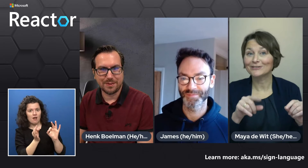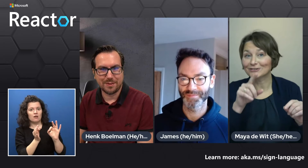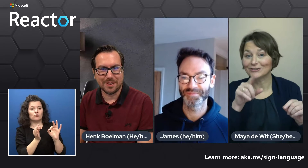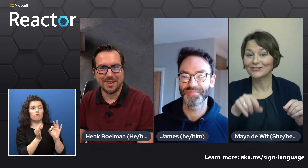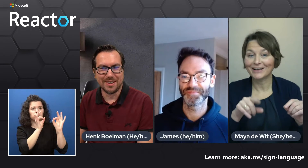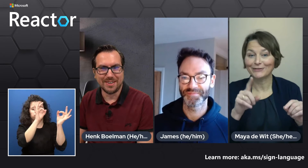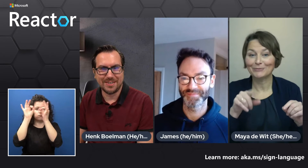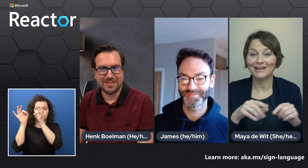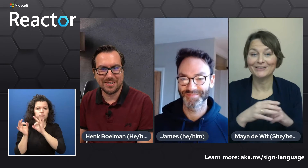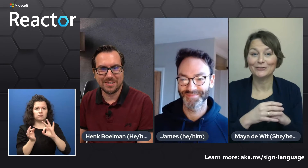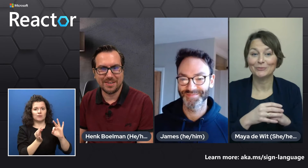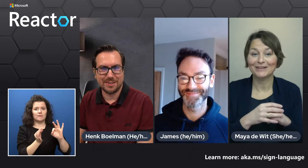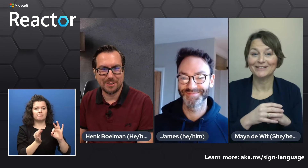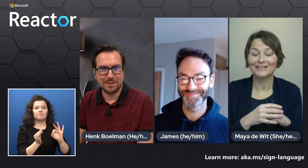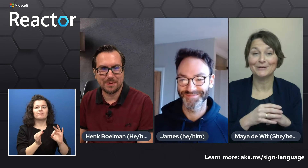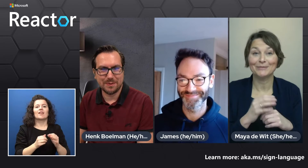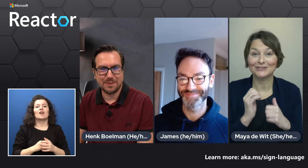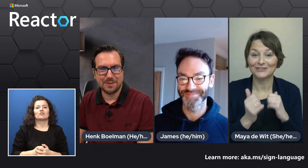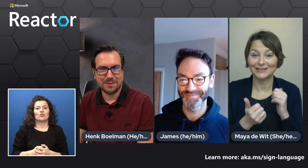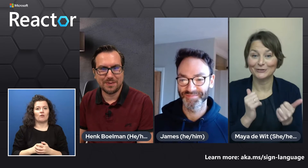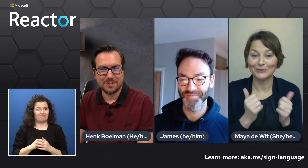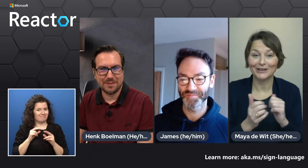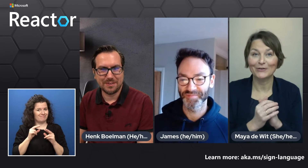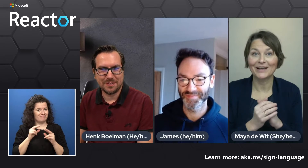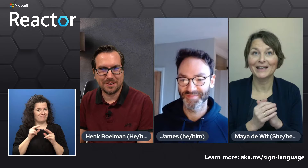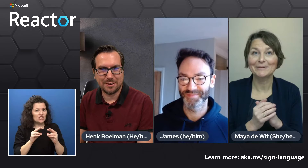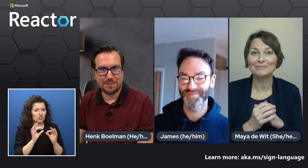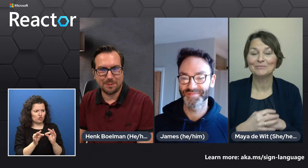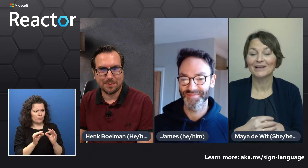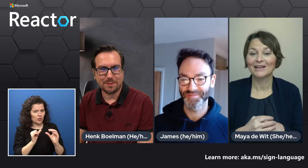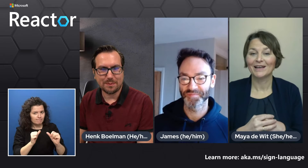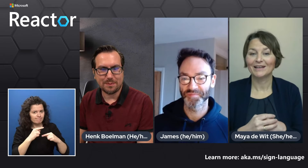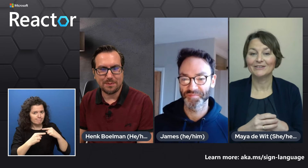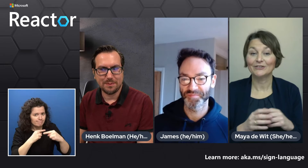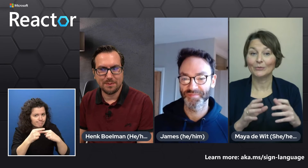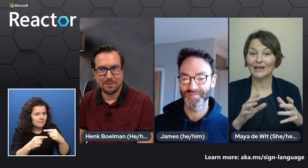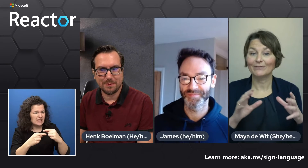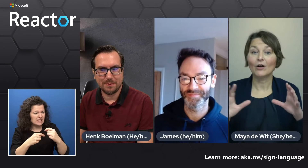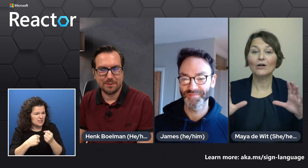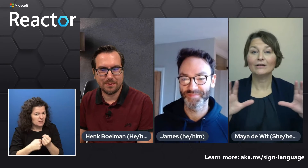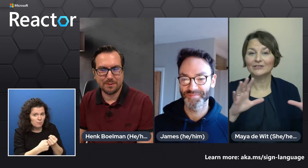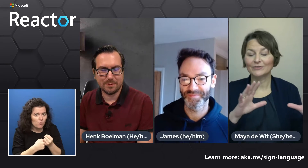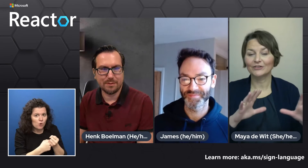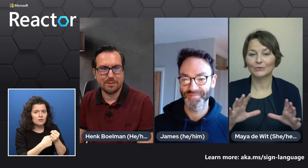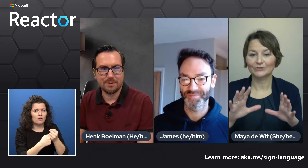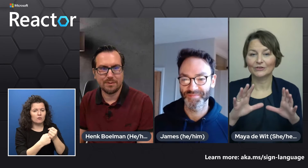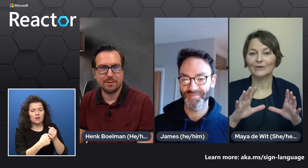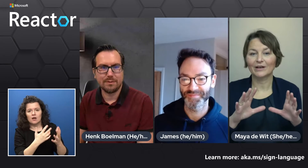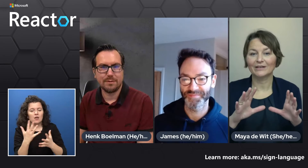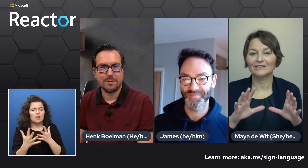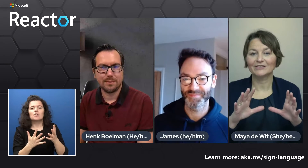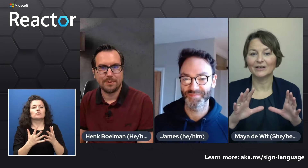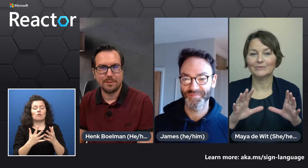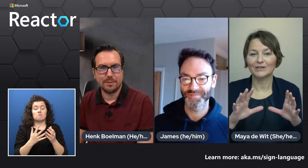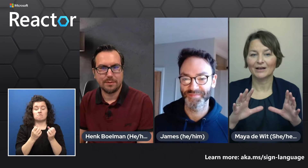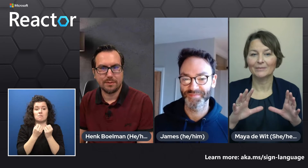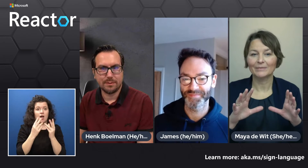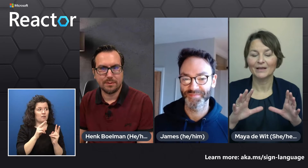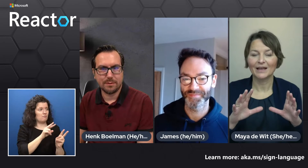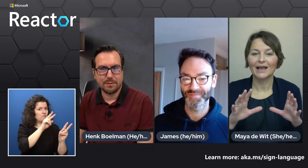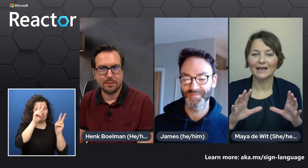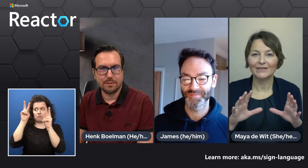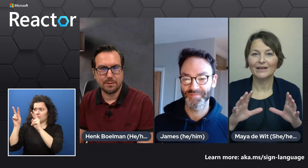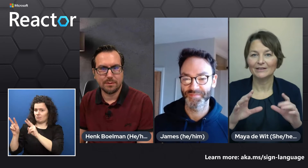well, just to check if my interpreting team is doing okay. And so we have all these visuals going on at the same